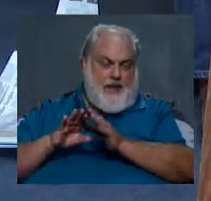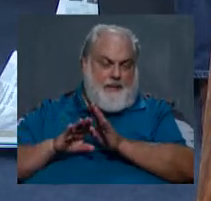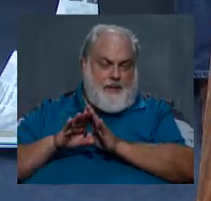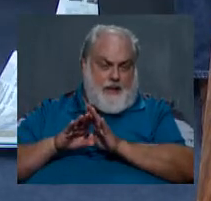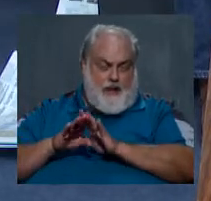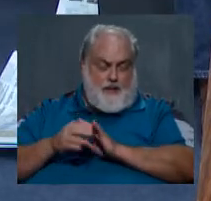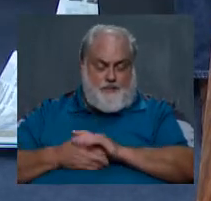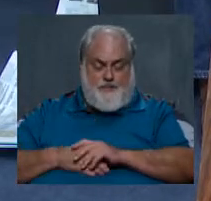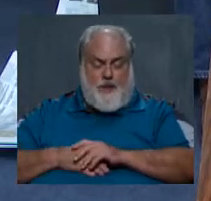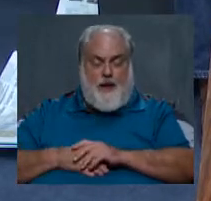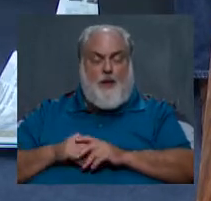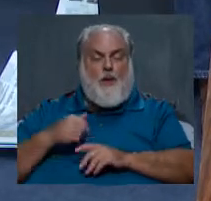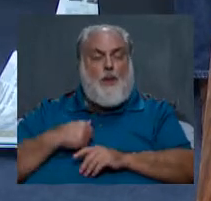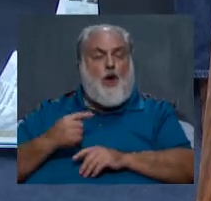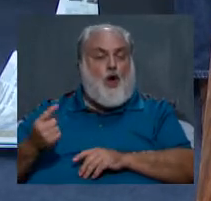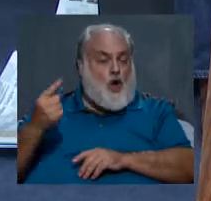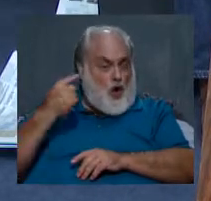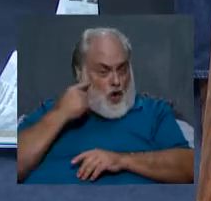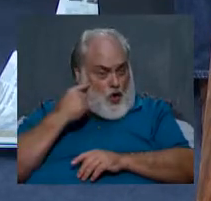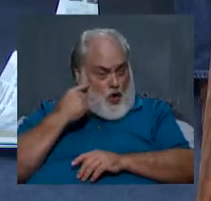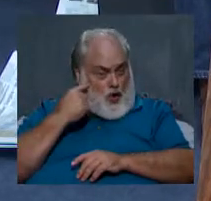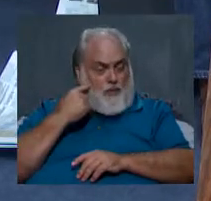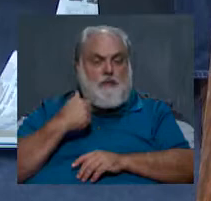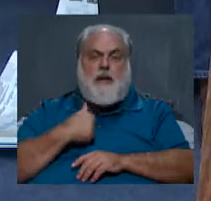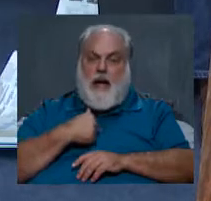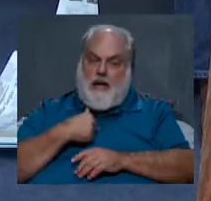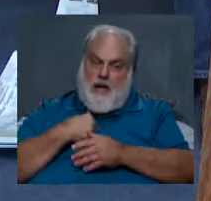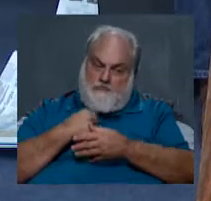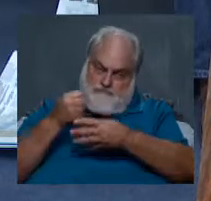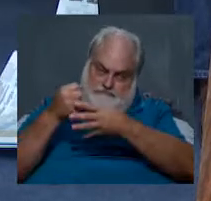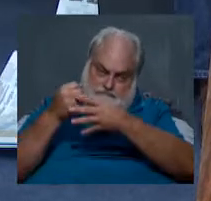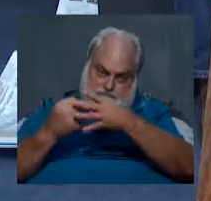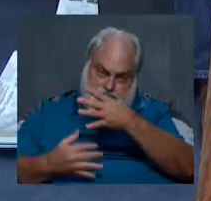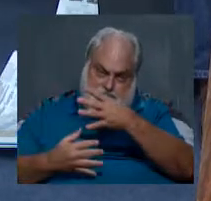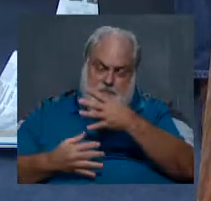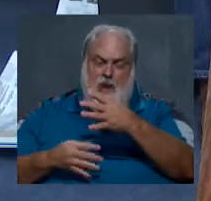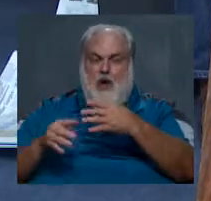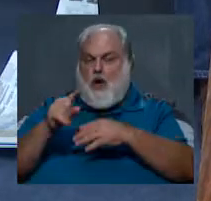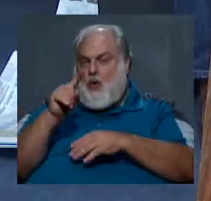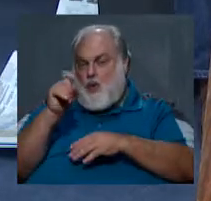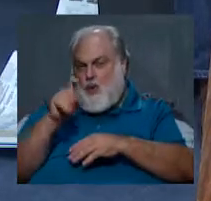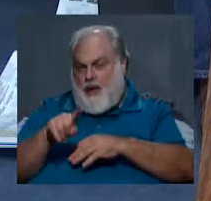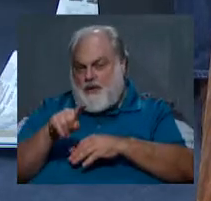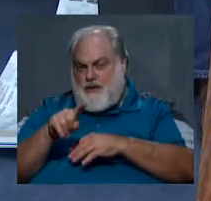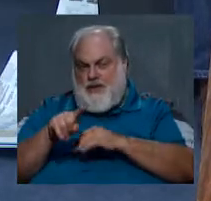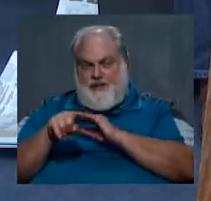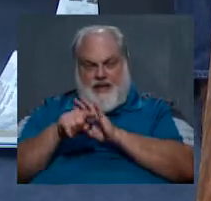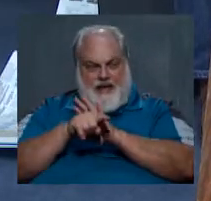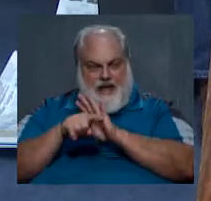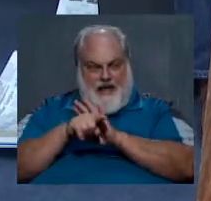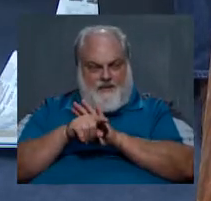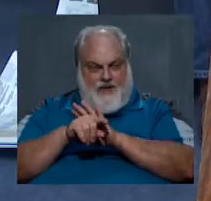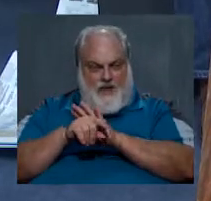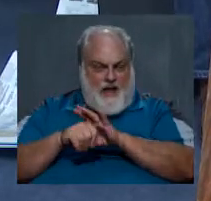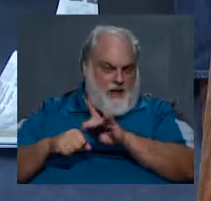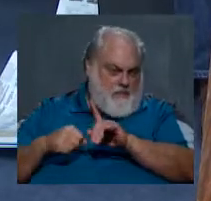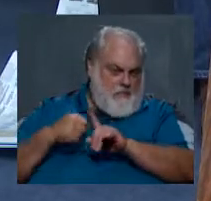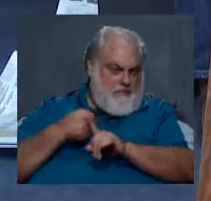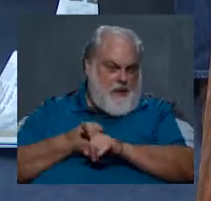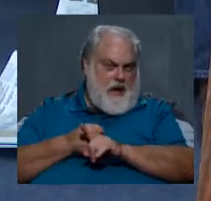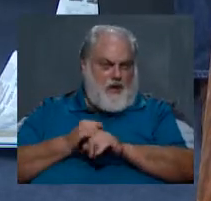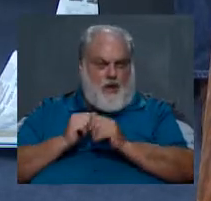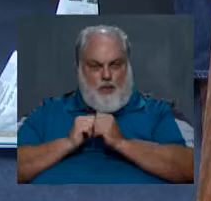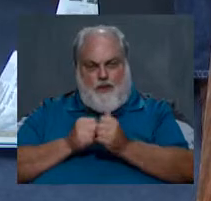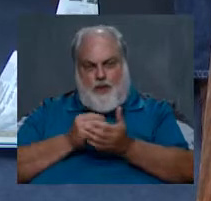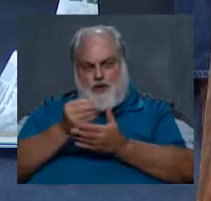the application, we had multiple questions concerning the possible negative impact on our property. In